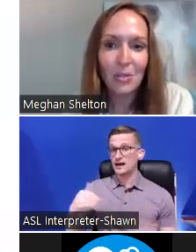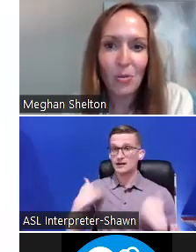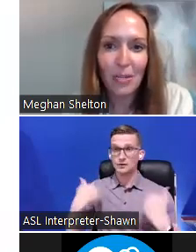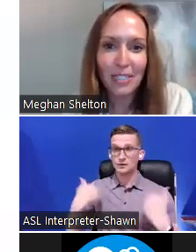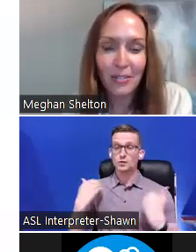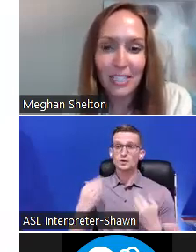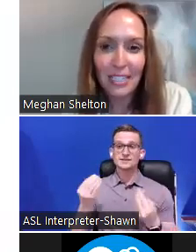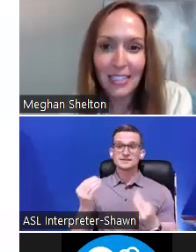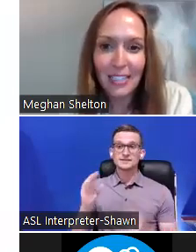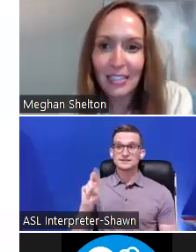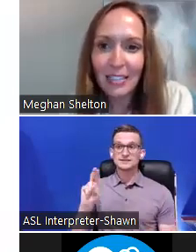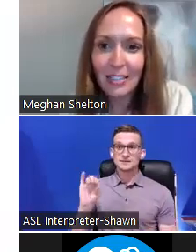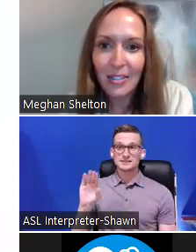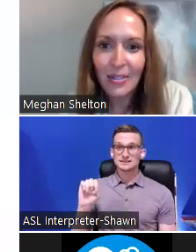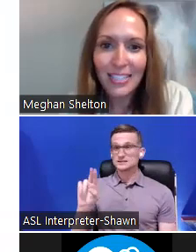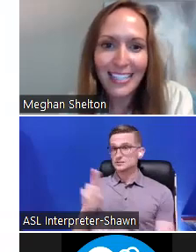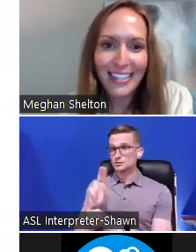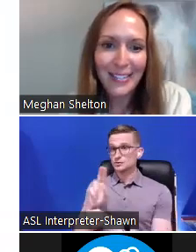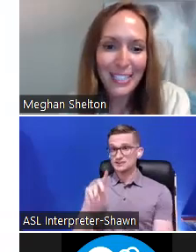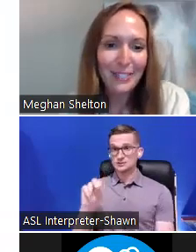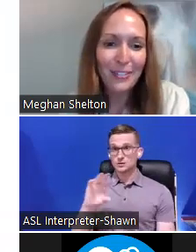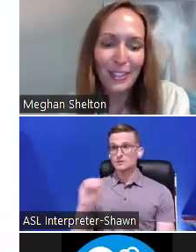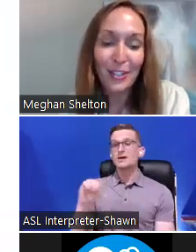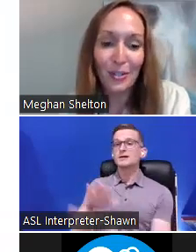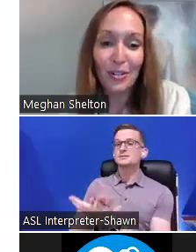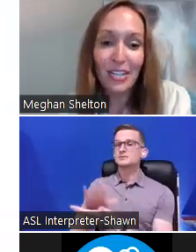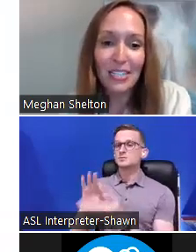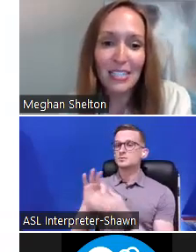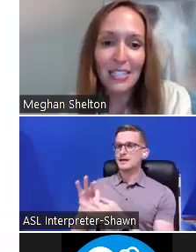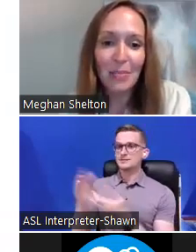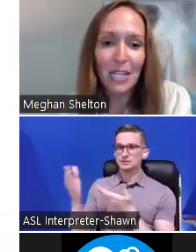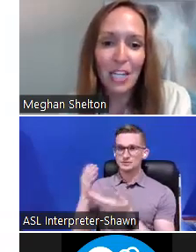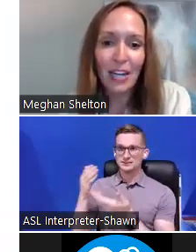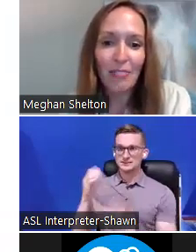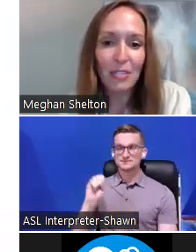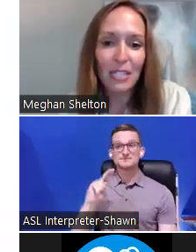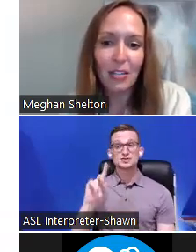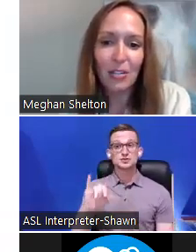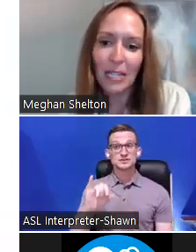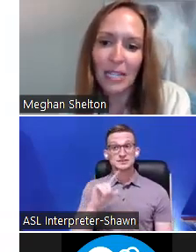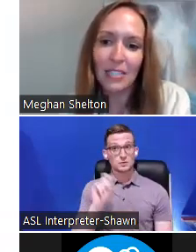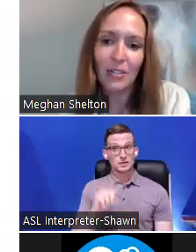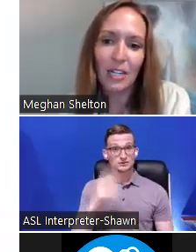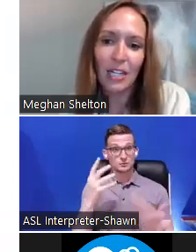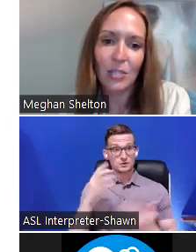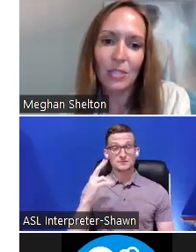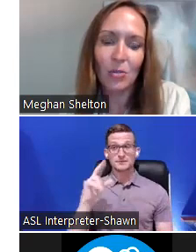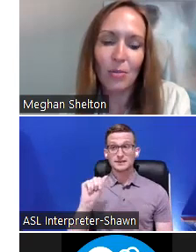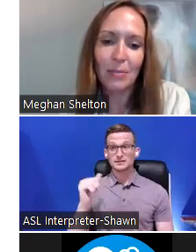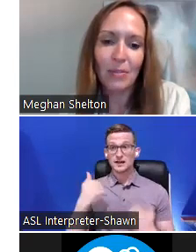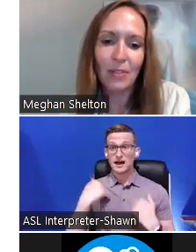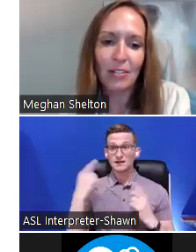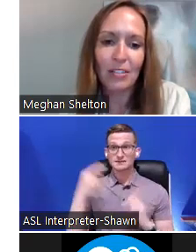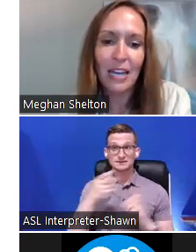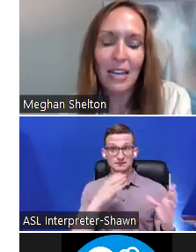and School-Based Services. Susie, the question for you is, does the BHA have particular plans for engaging with